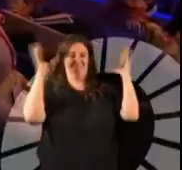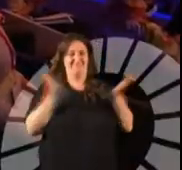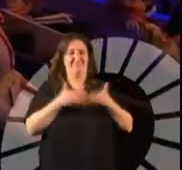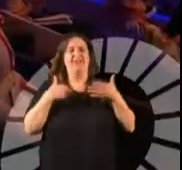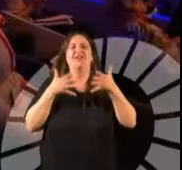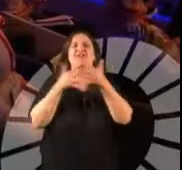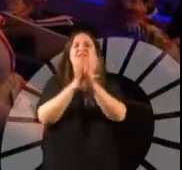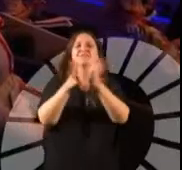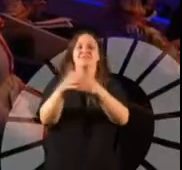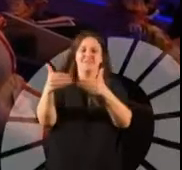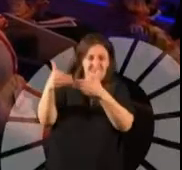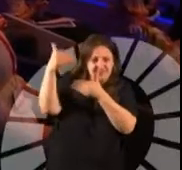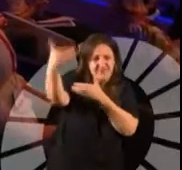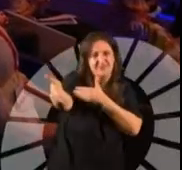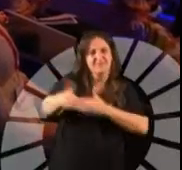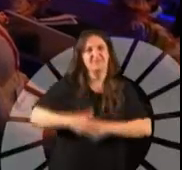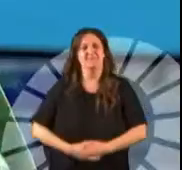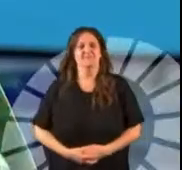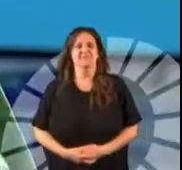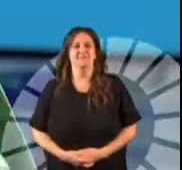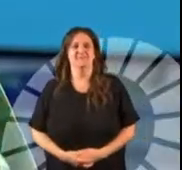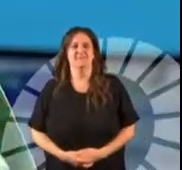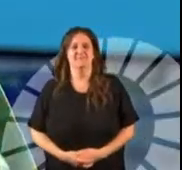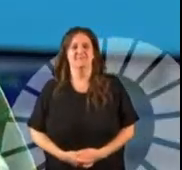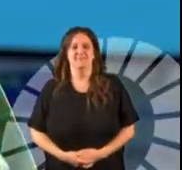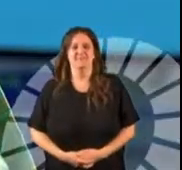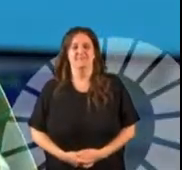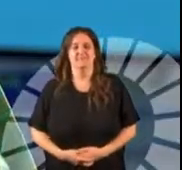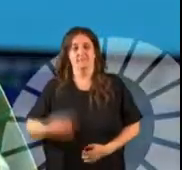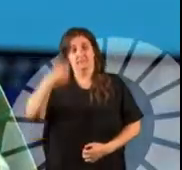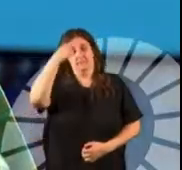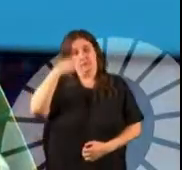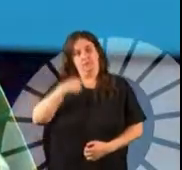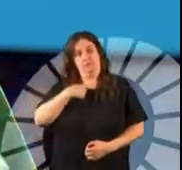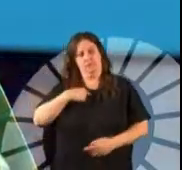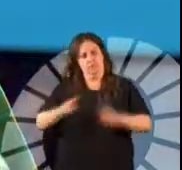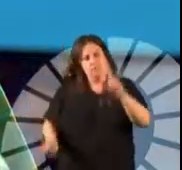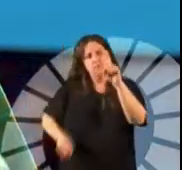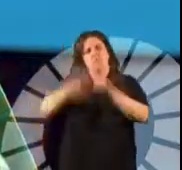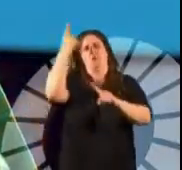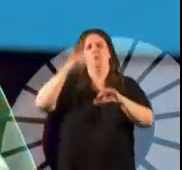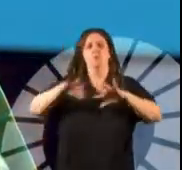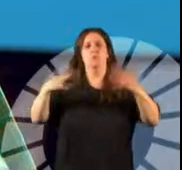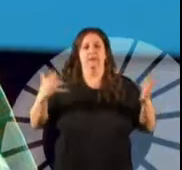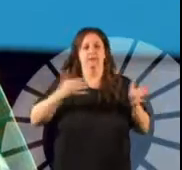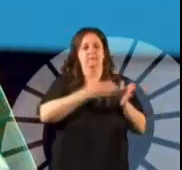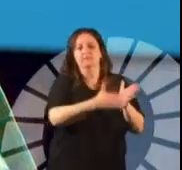see as support to the work that we do in an